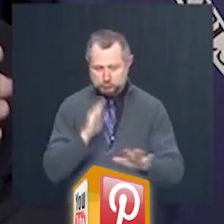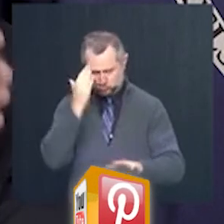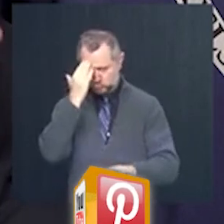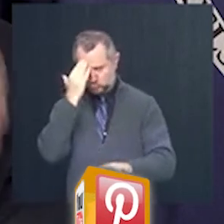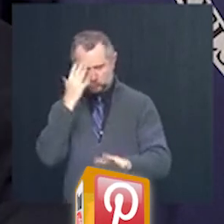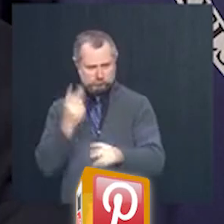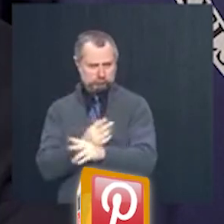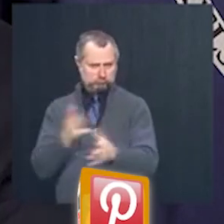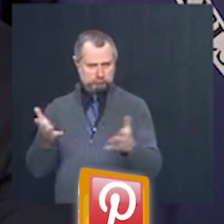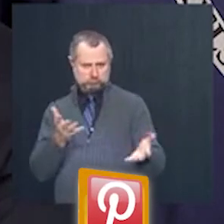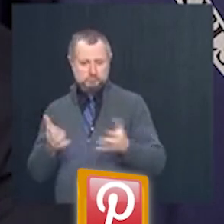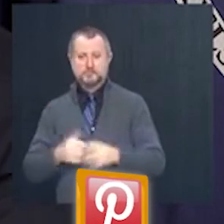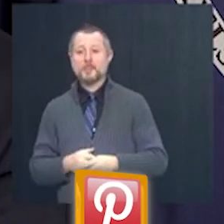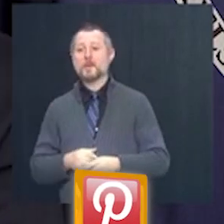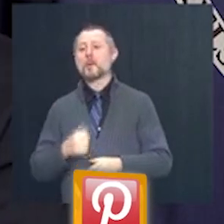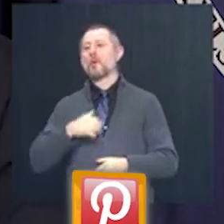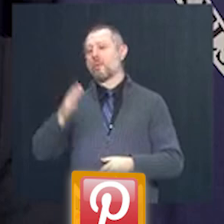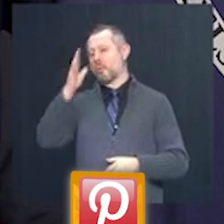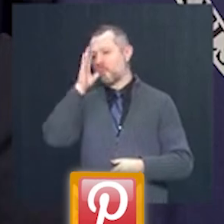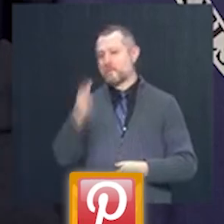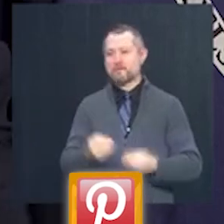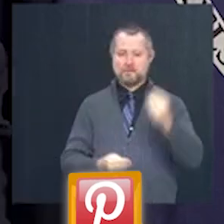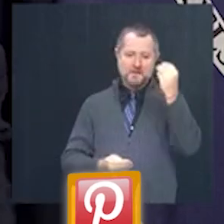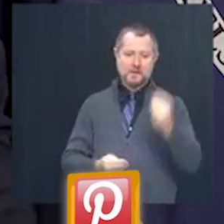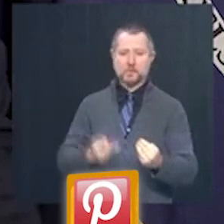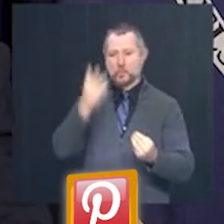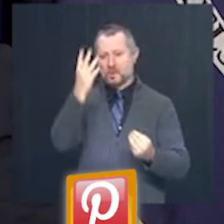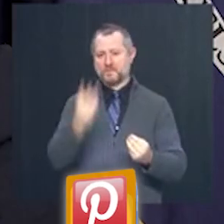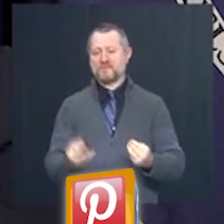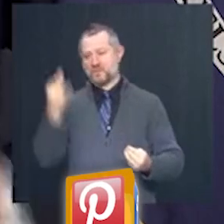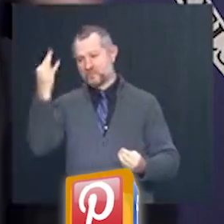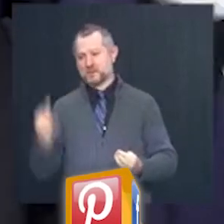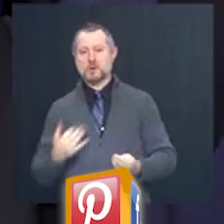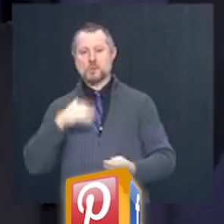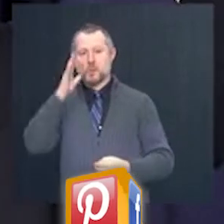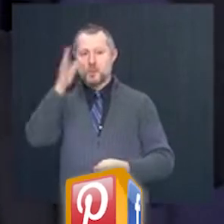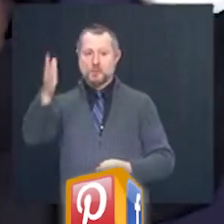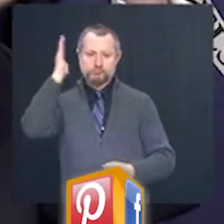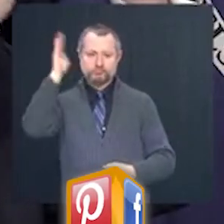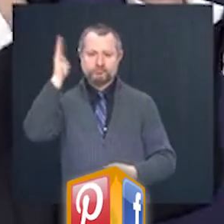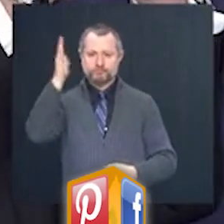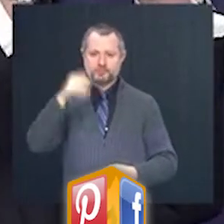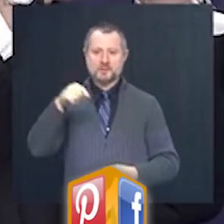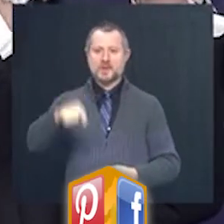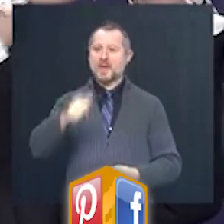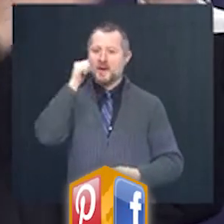restarting the briefings Monday, Wednesday, Friday. I'm going to show you the number every day. Say, here's the number.